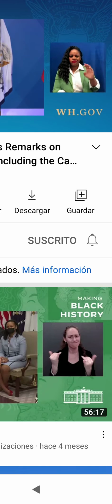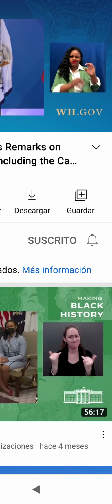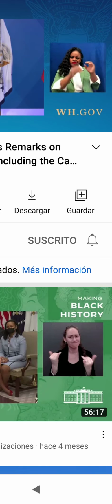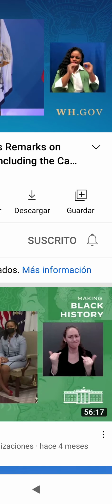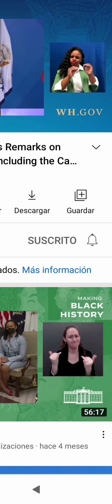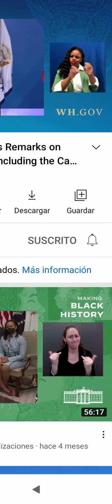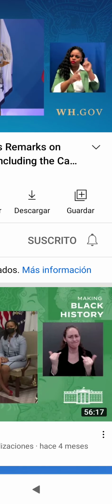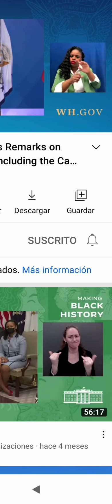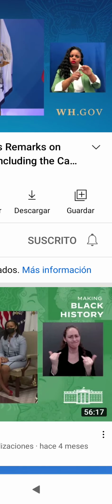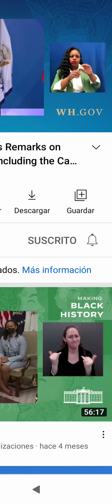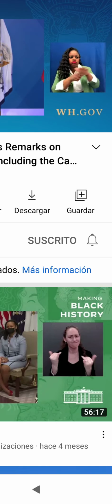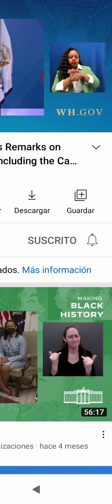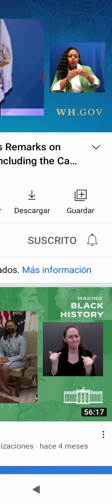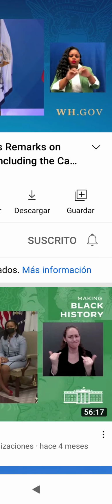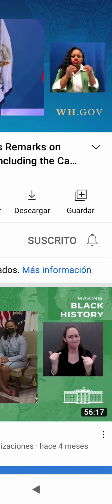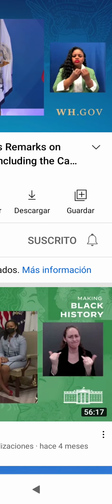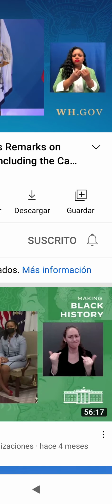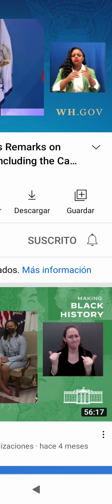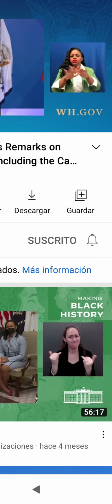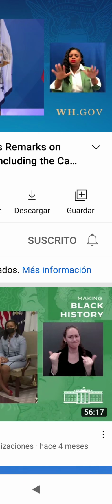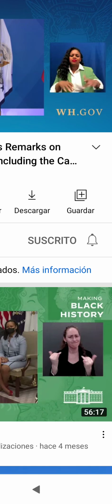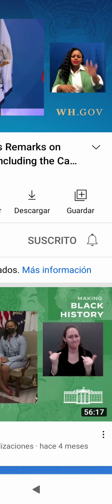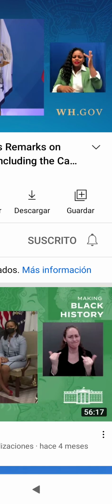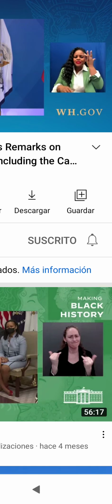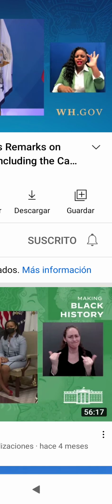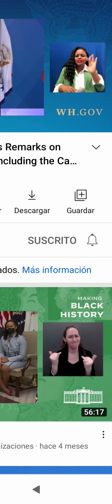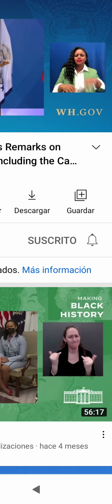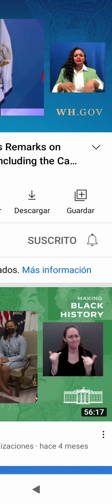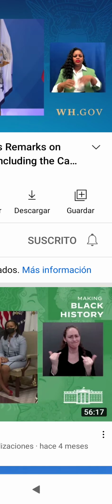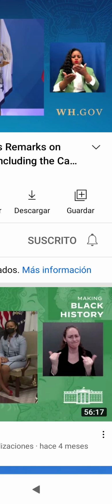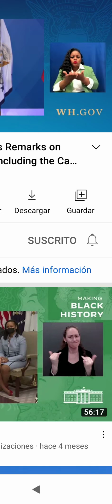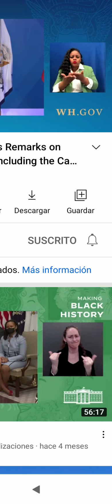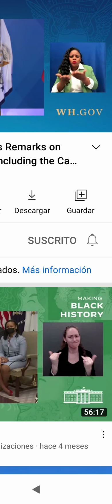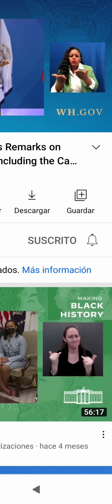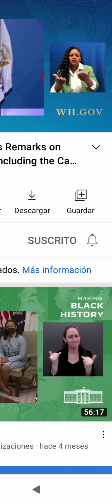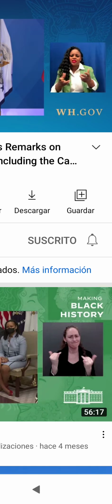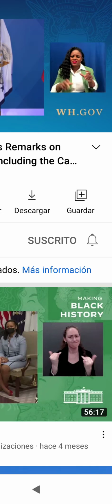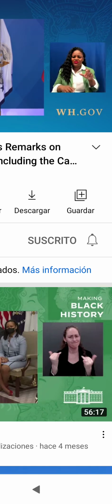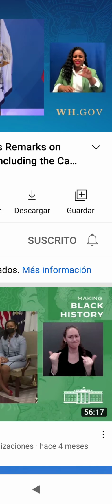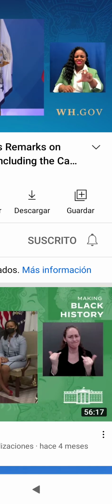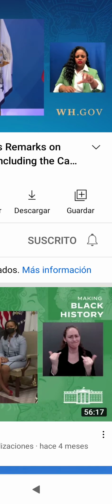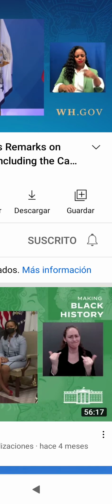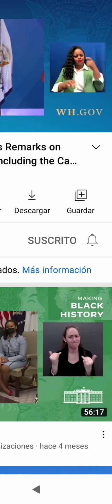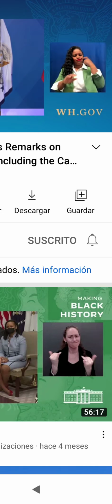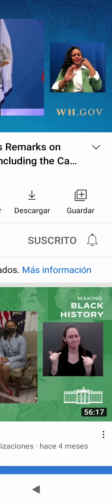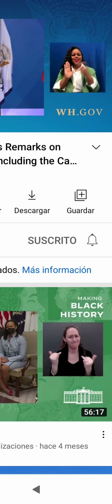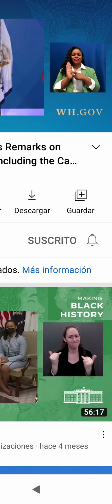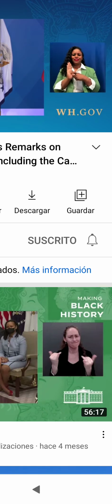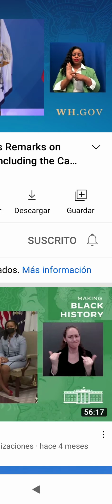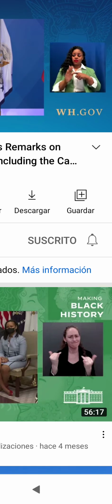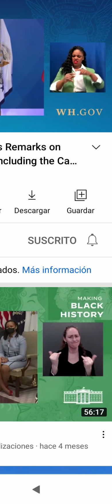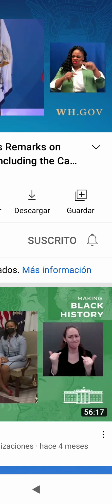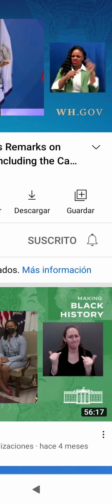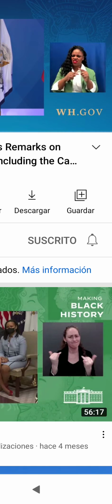information, intelligence, resources, and investments required to identify and mitigate potential threats.